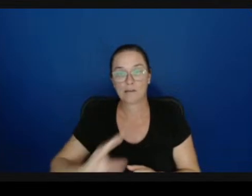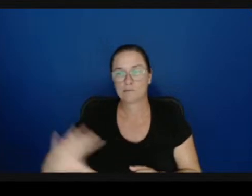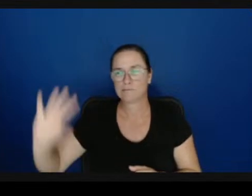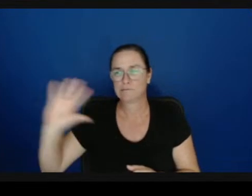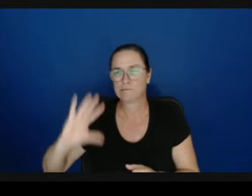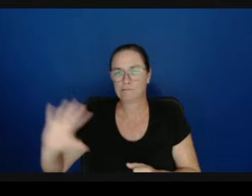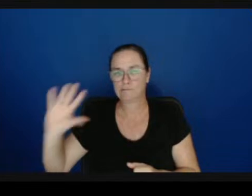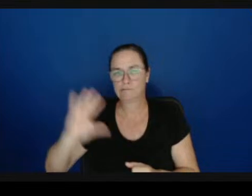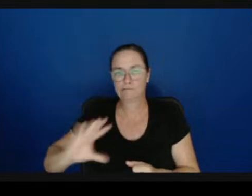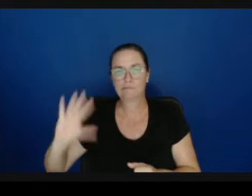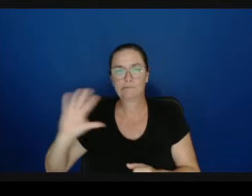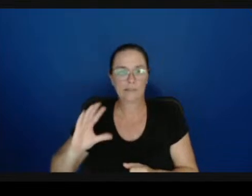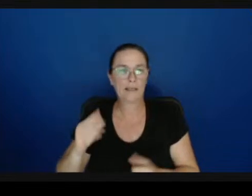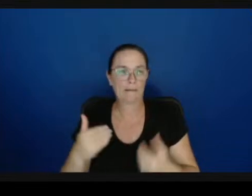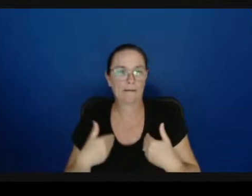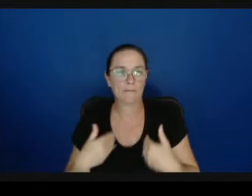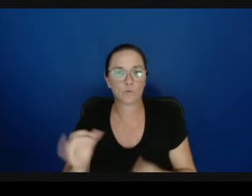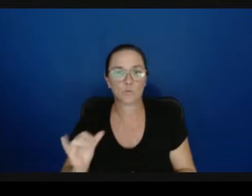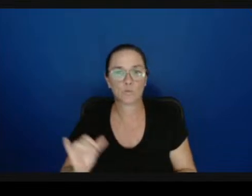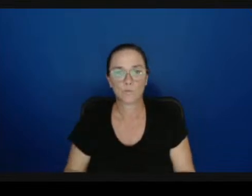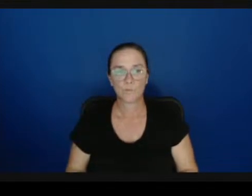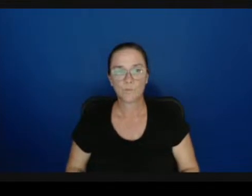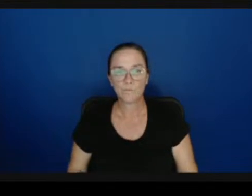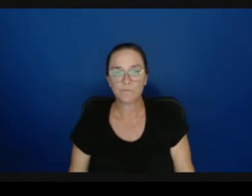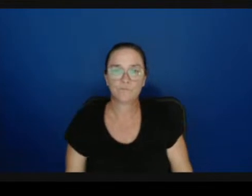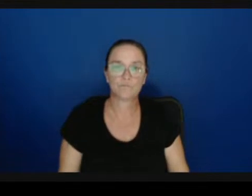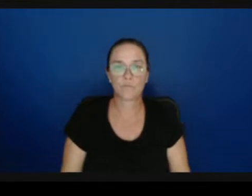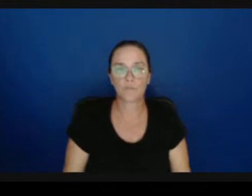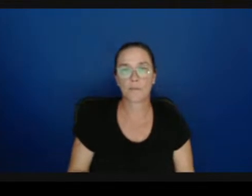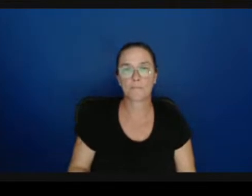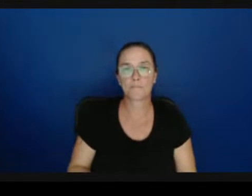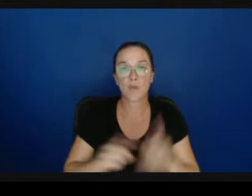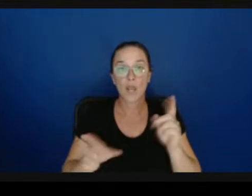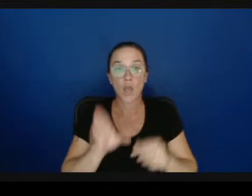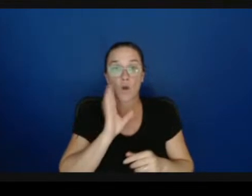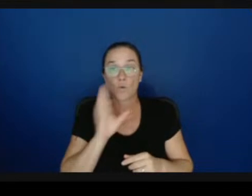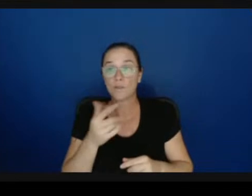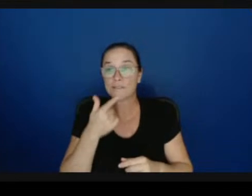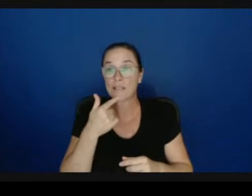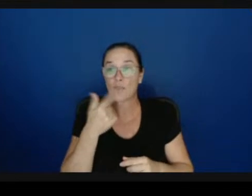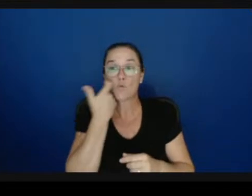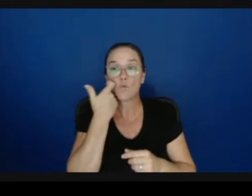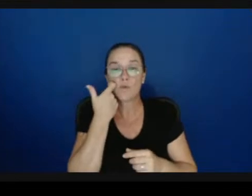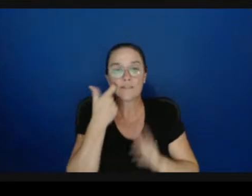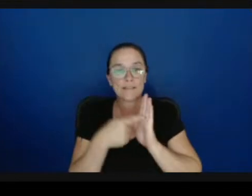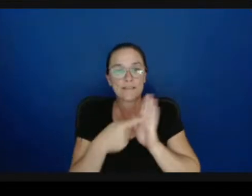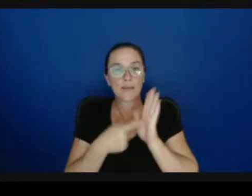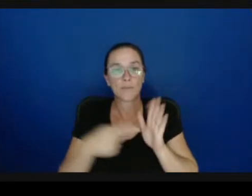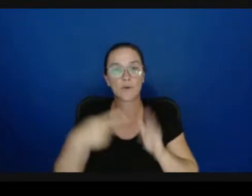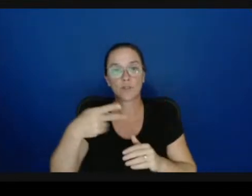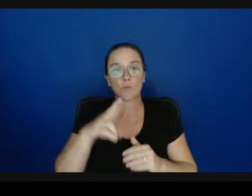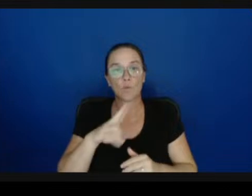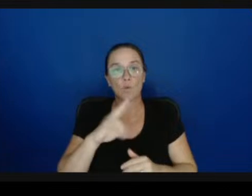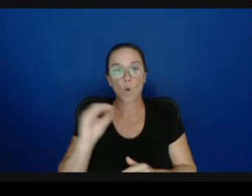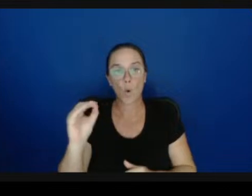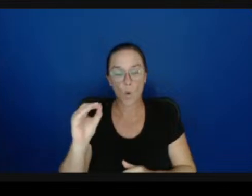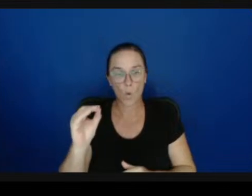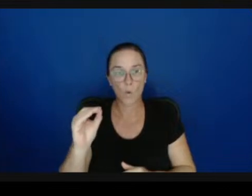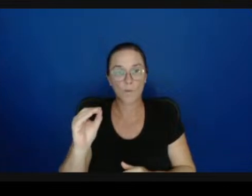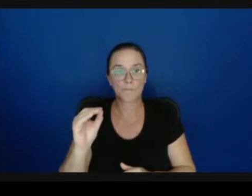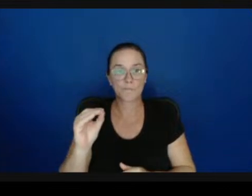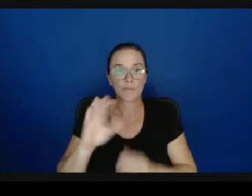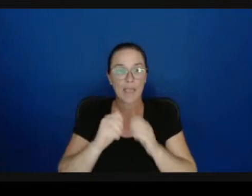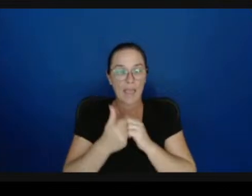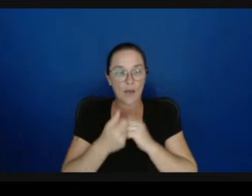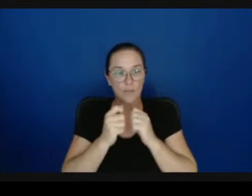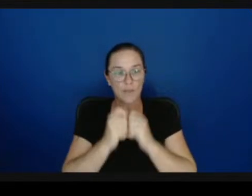Ohamo as a lava shield as well. But I will say that these 2 recent examples of Mauna Ulu and Pu'o'o that we have seen how they came about, they did not